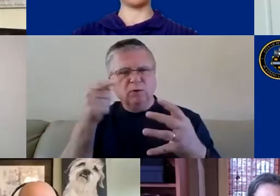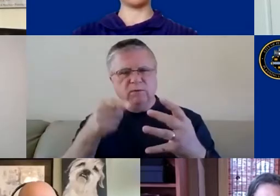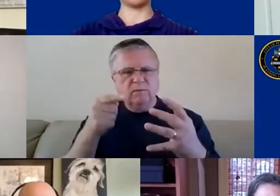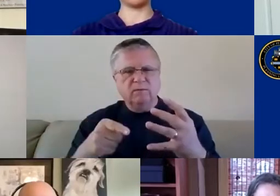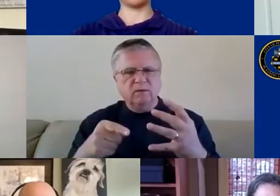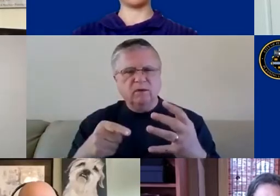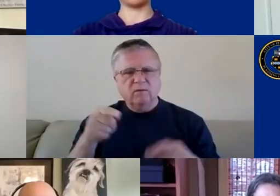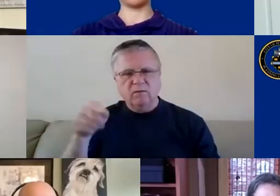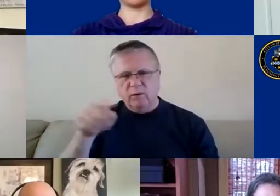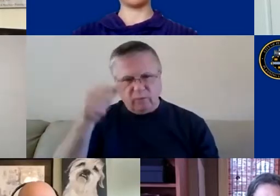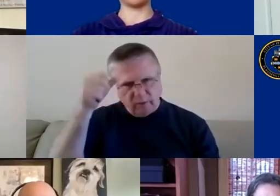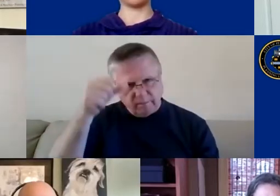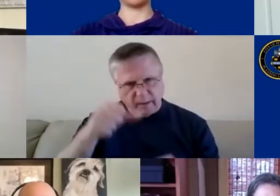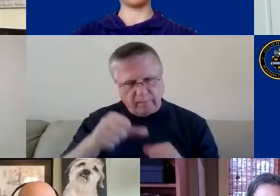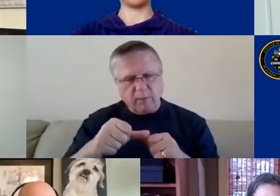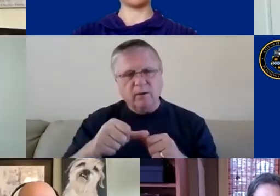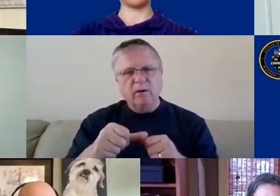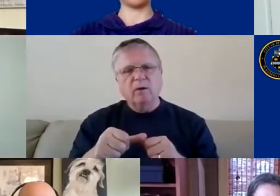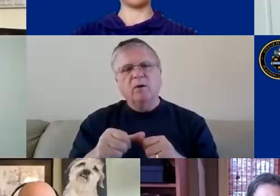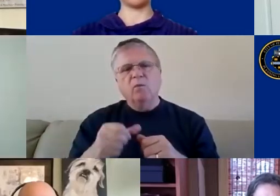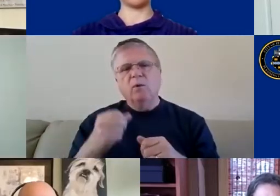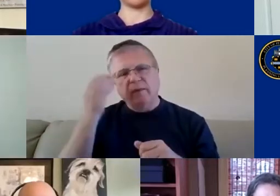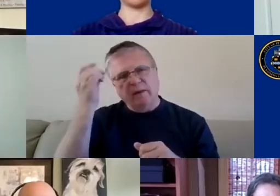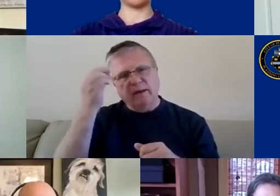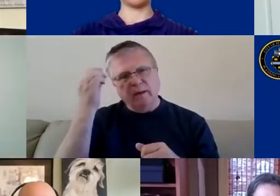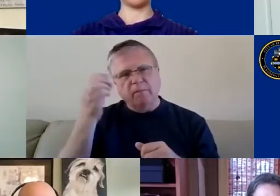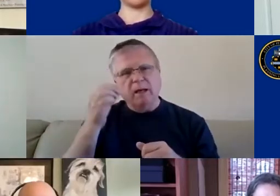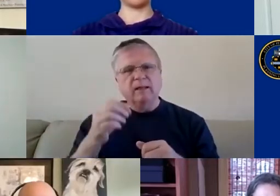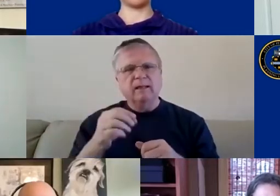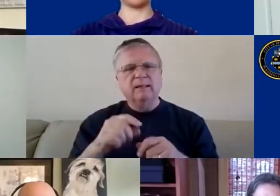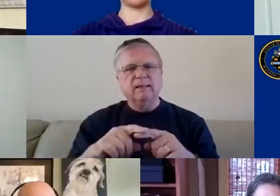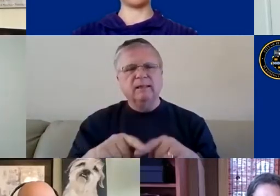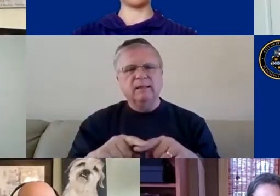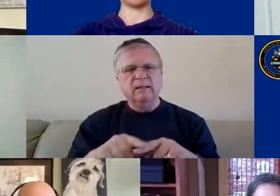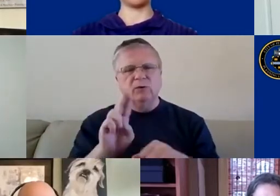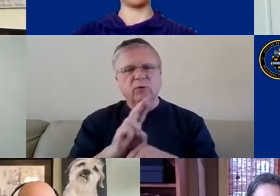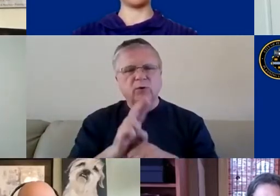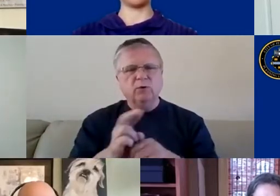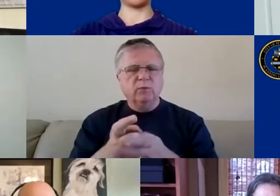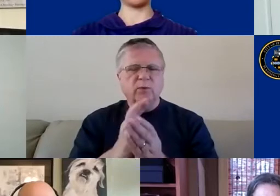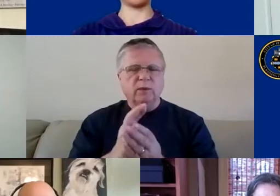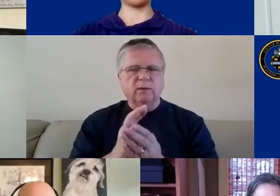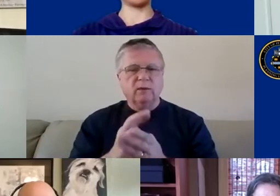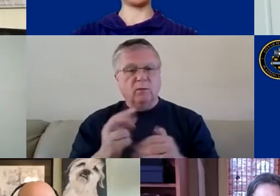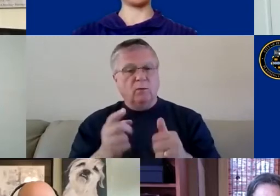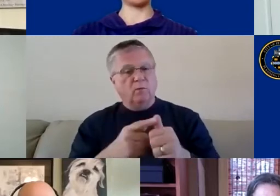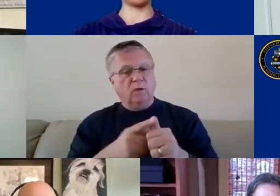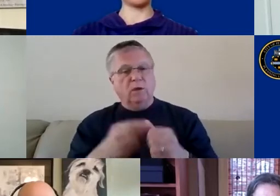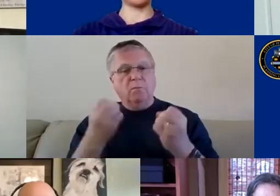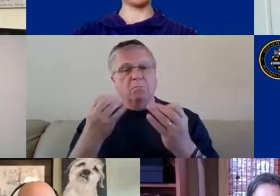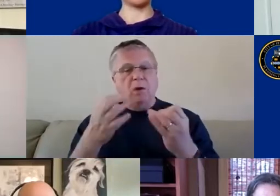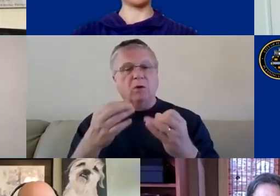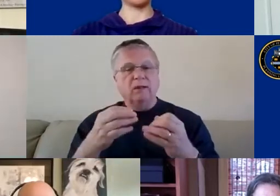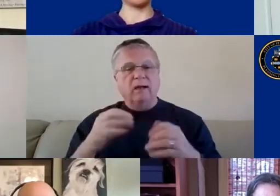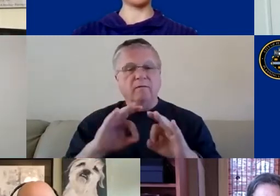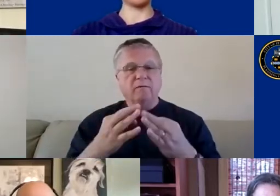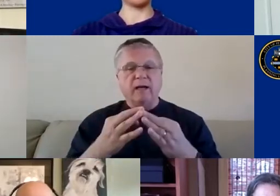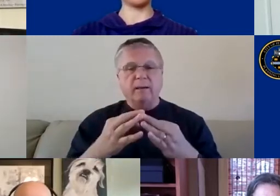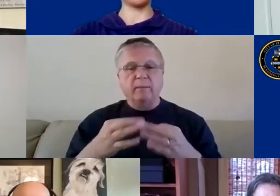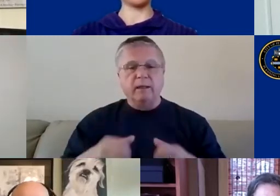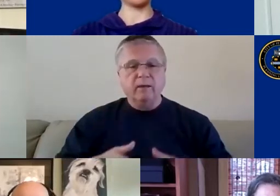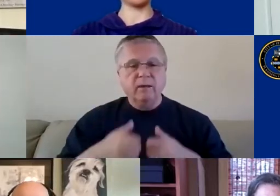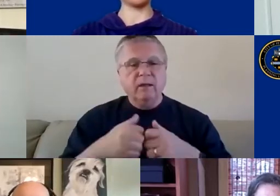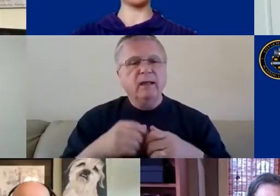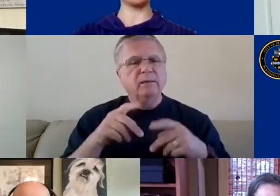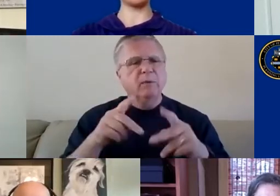when considering this conditional use request. First of all, multifamily housing is a permitted as of right use in the